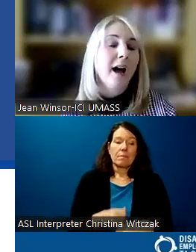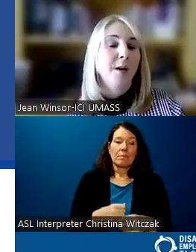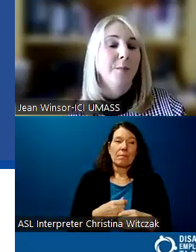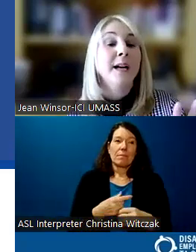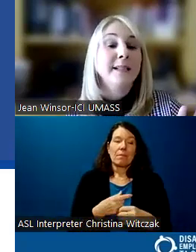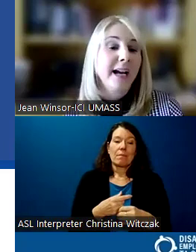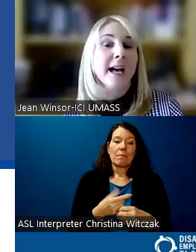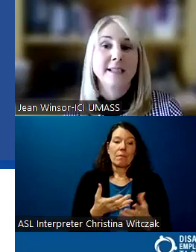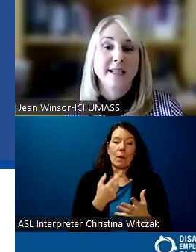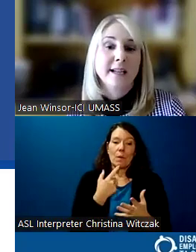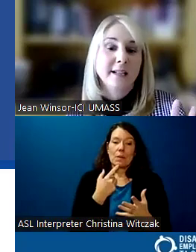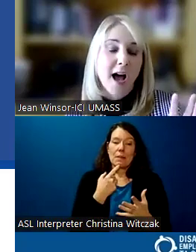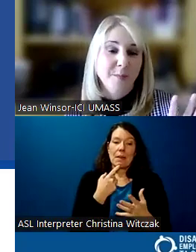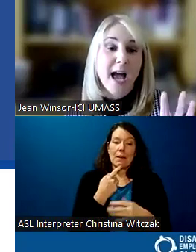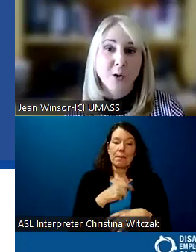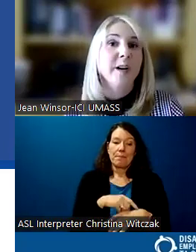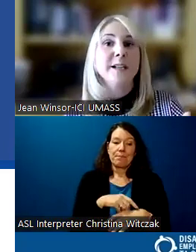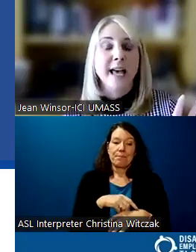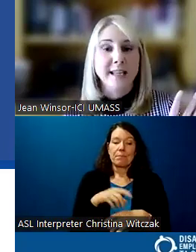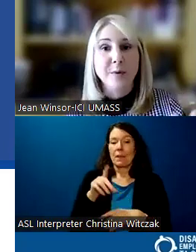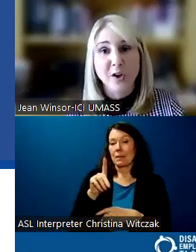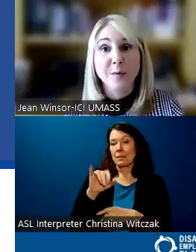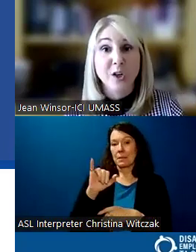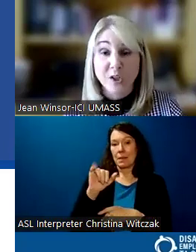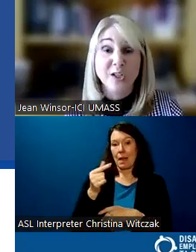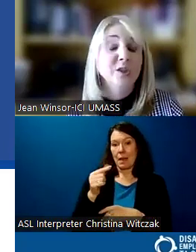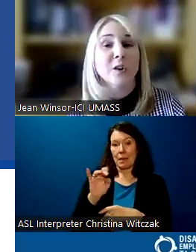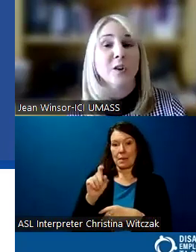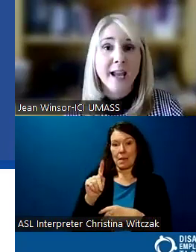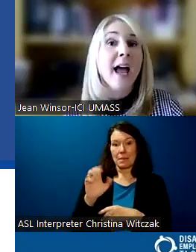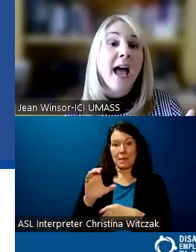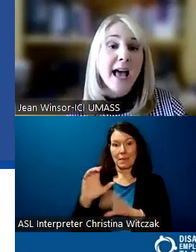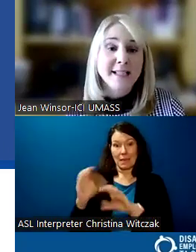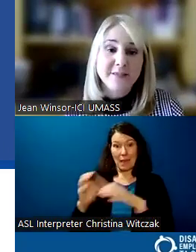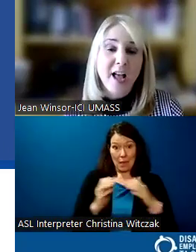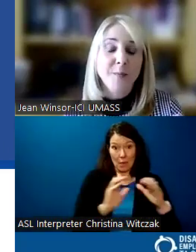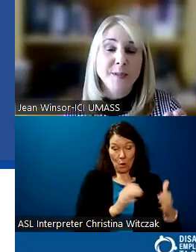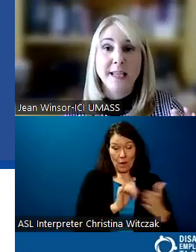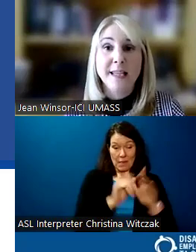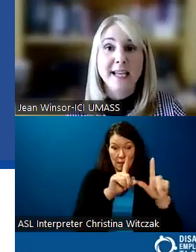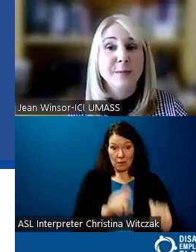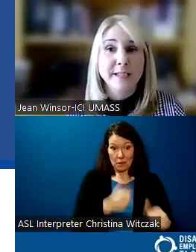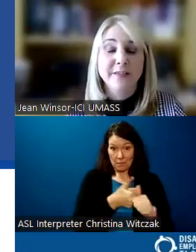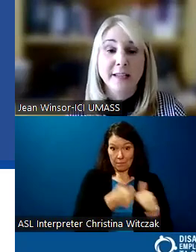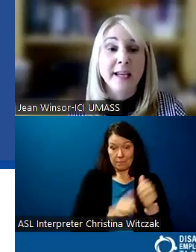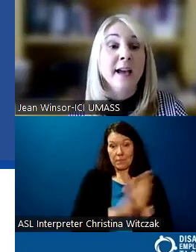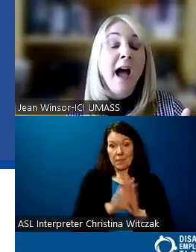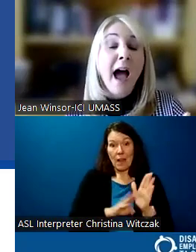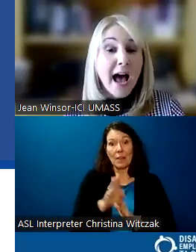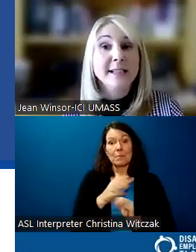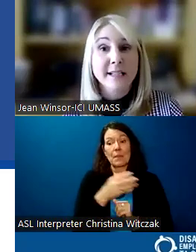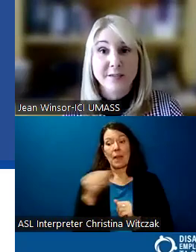say, diagnostic categories that the American Community Survey has developed and that they